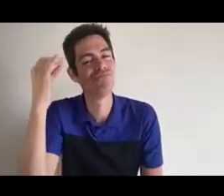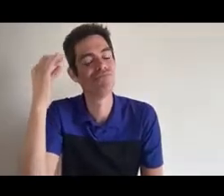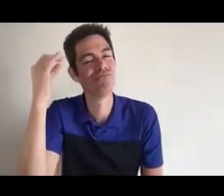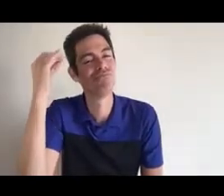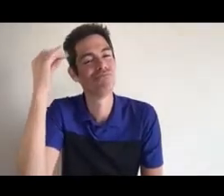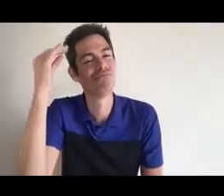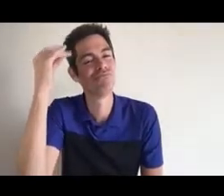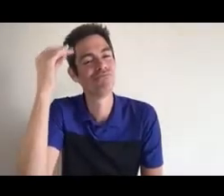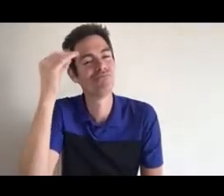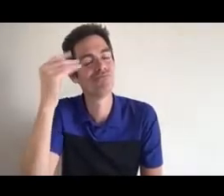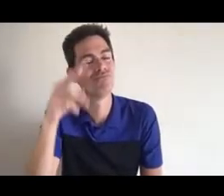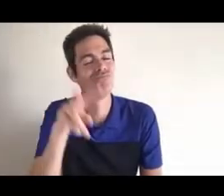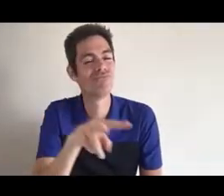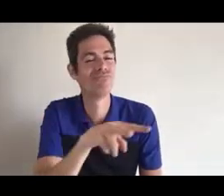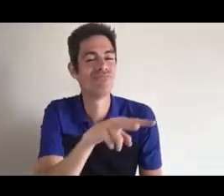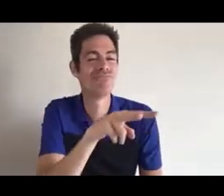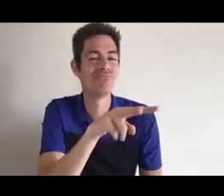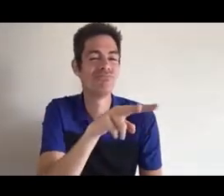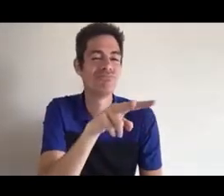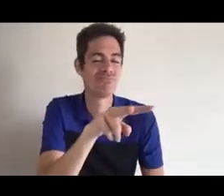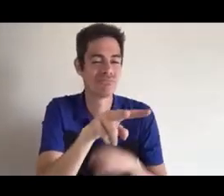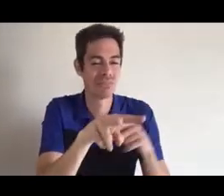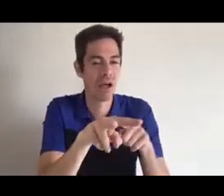and think.